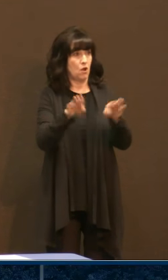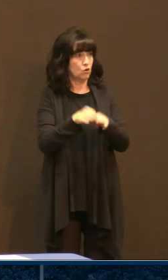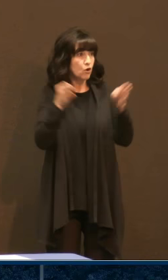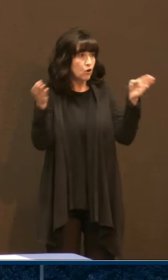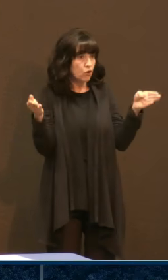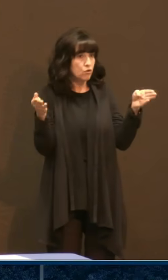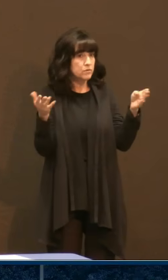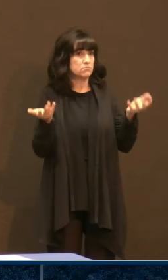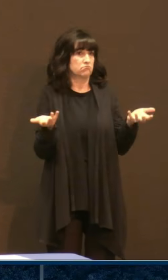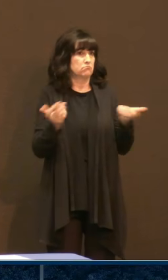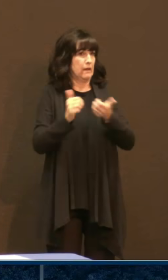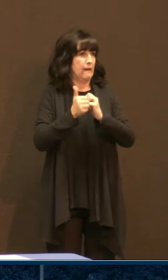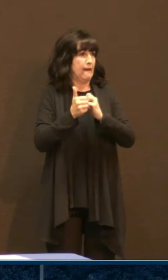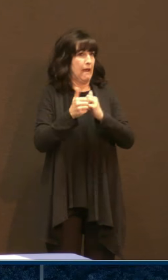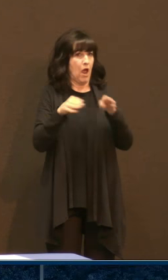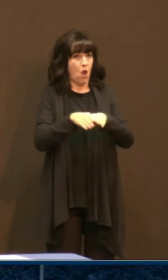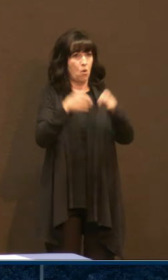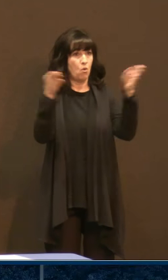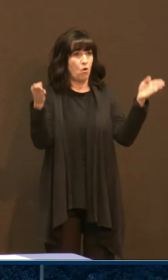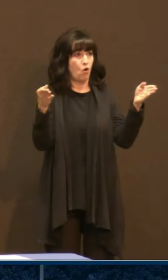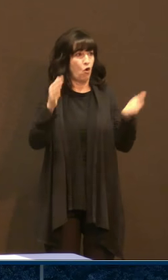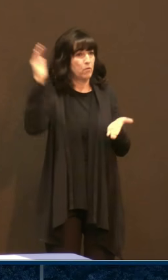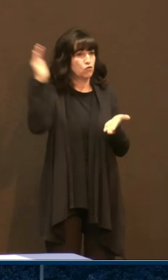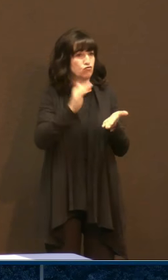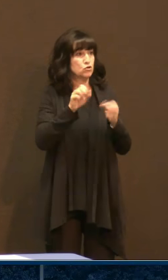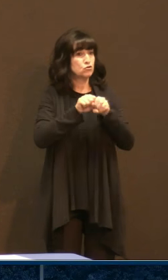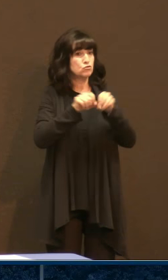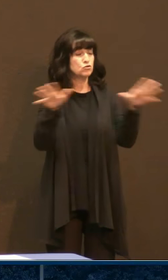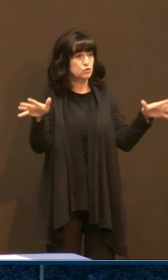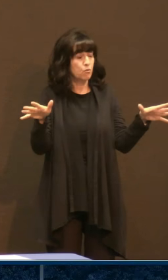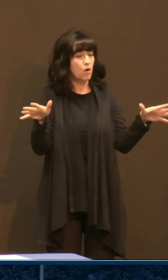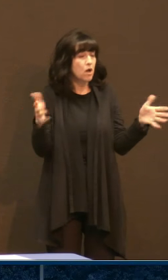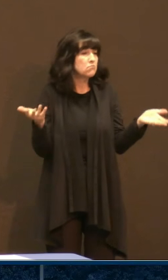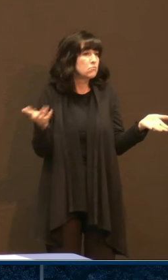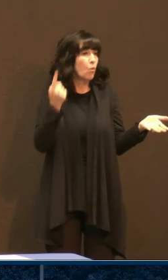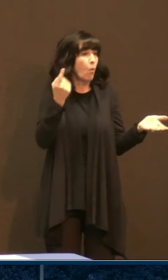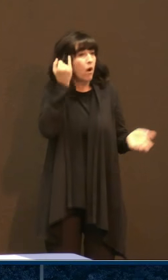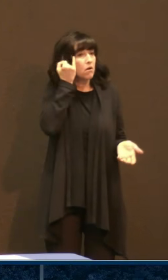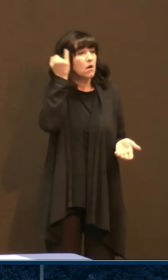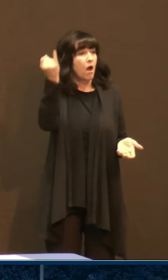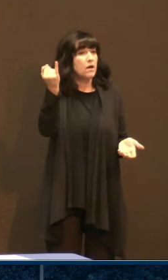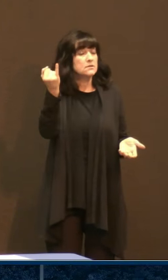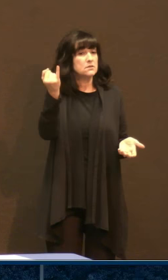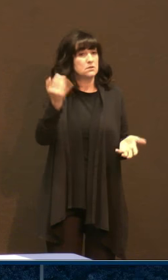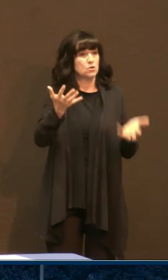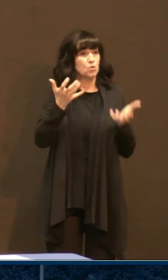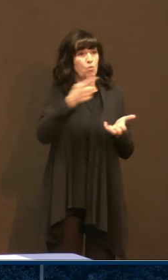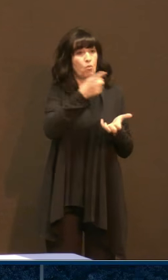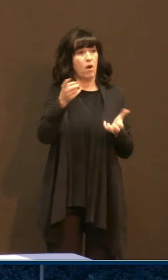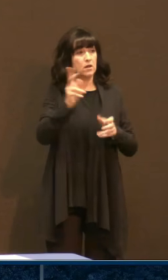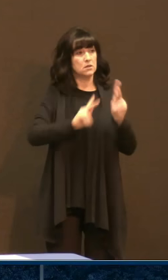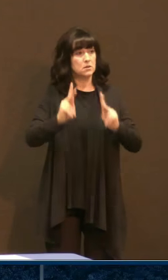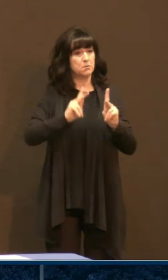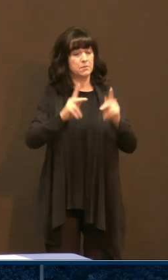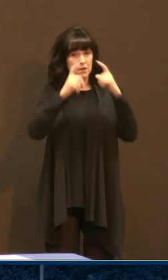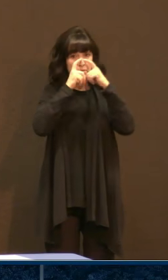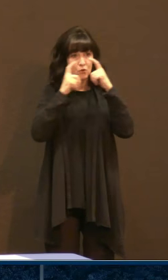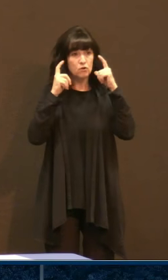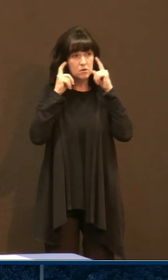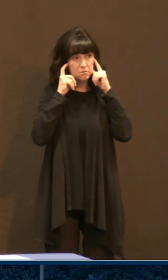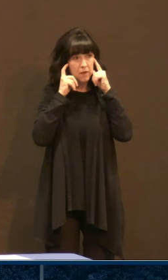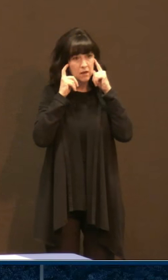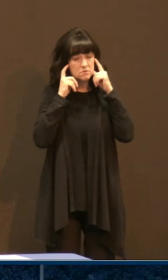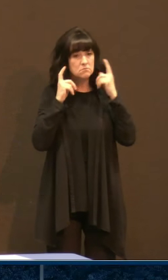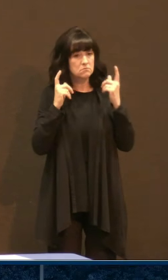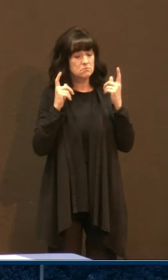to reduce and prevent the spread. And one way of doing that is to have people wear masks. And the masks are as